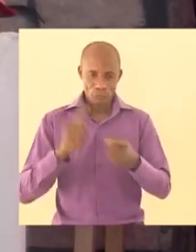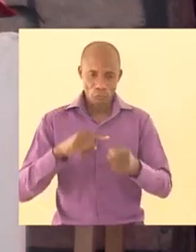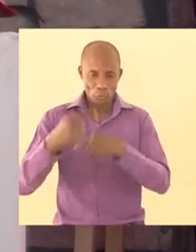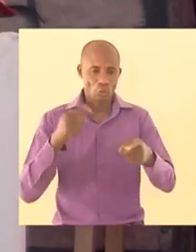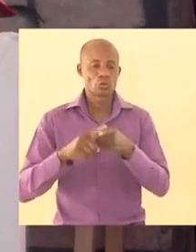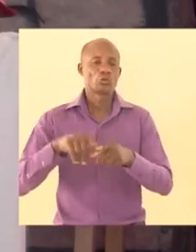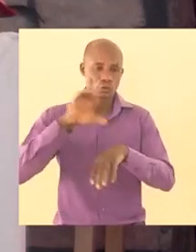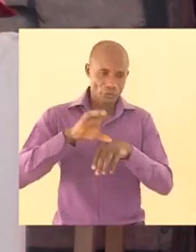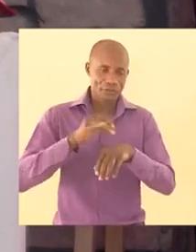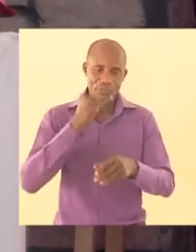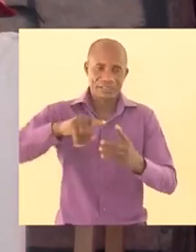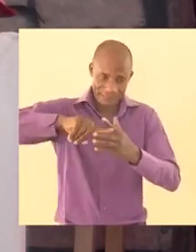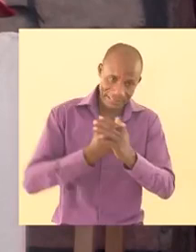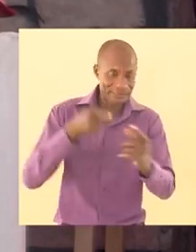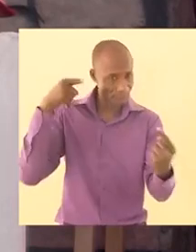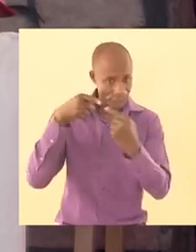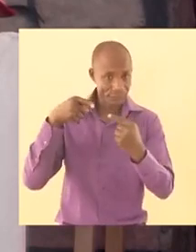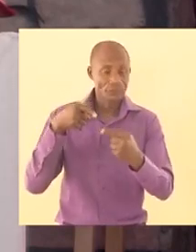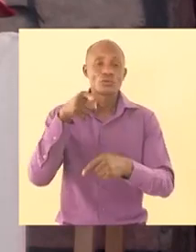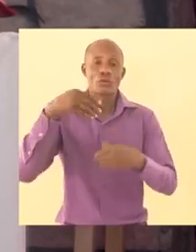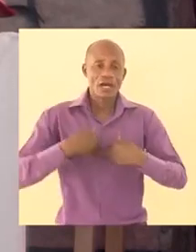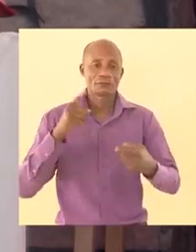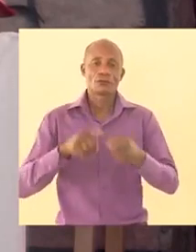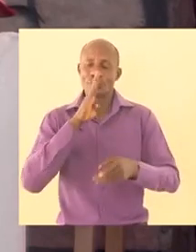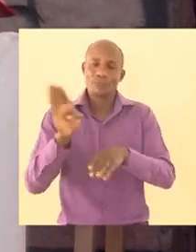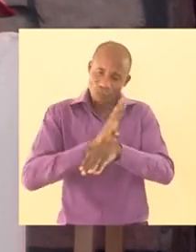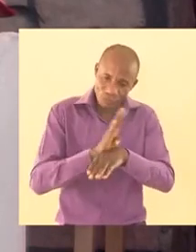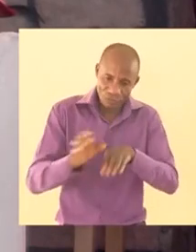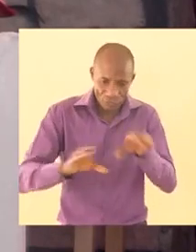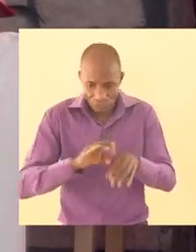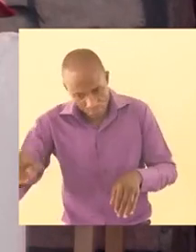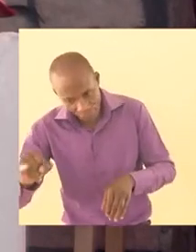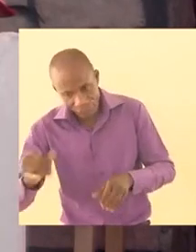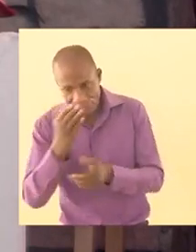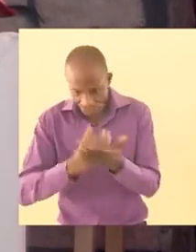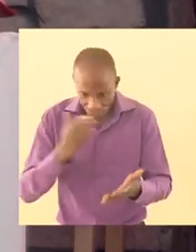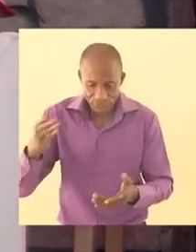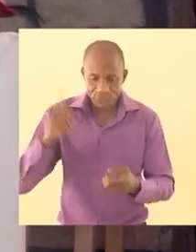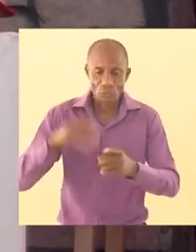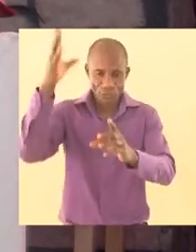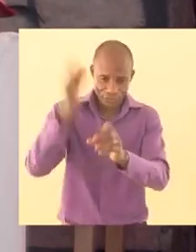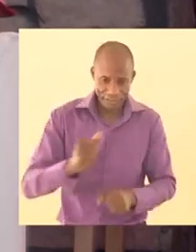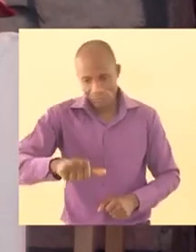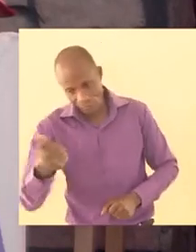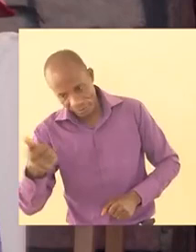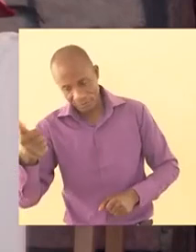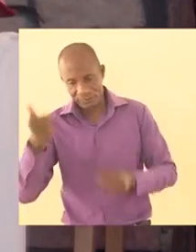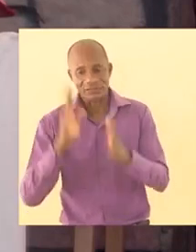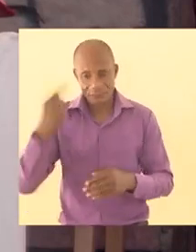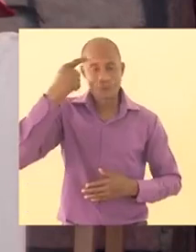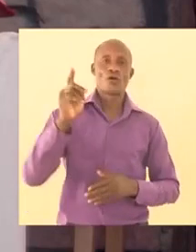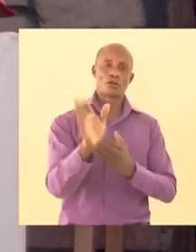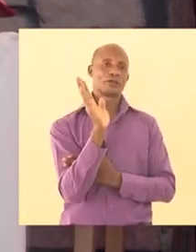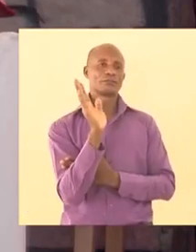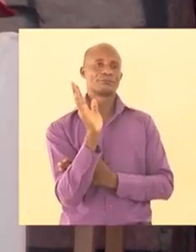is only the starting point. You must be busy doing something to reach others for God. I do say you